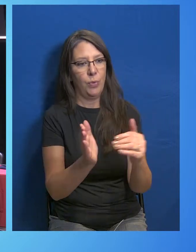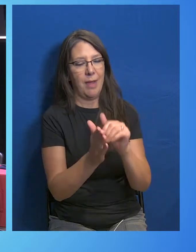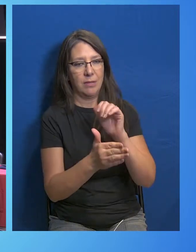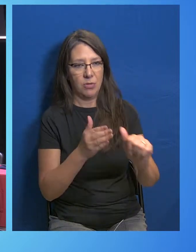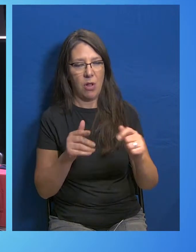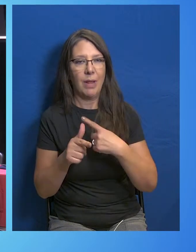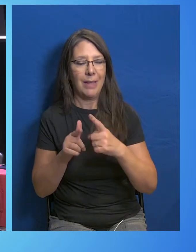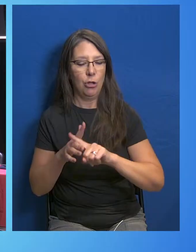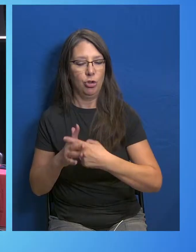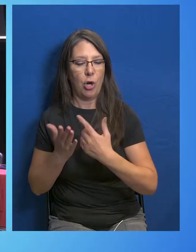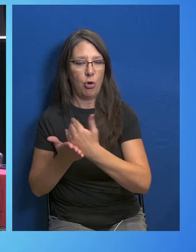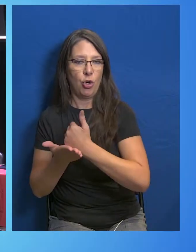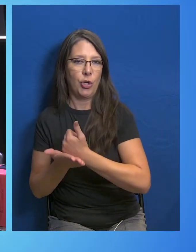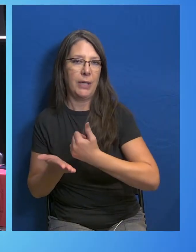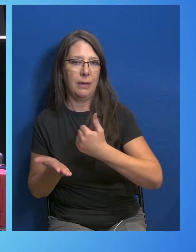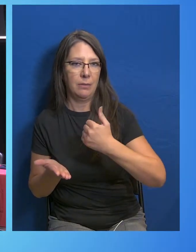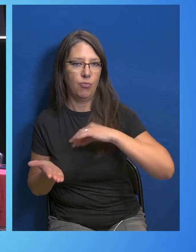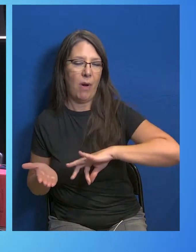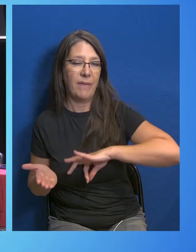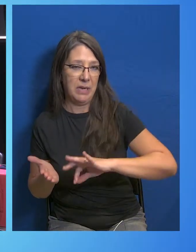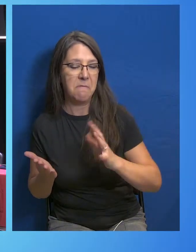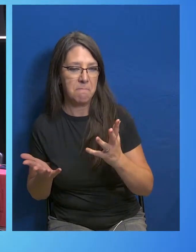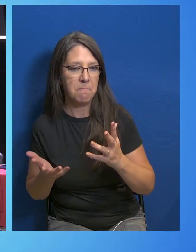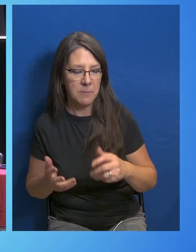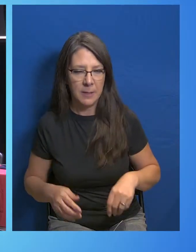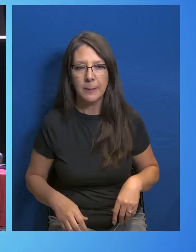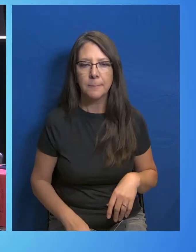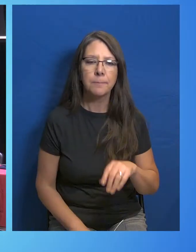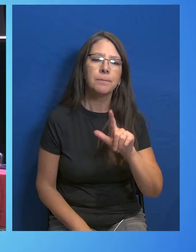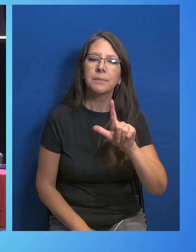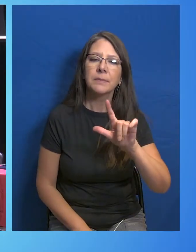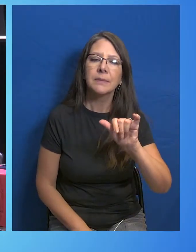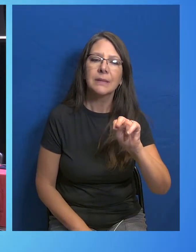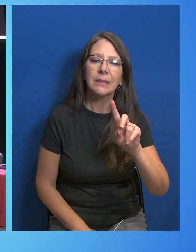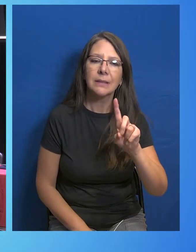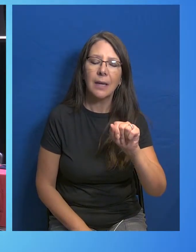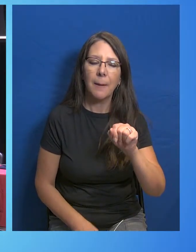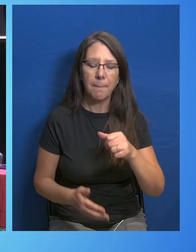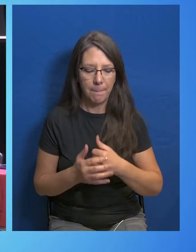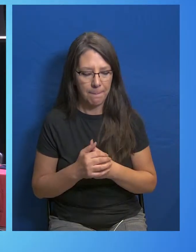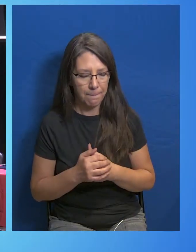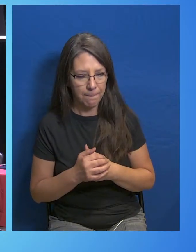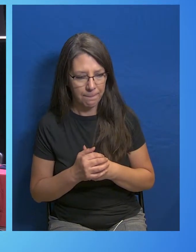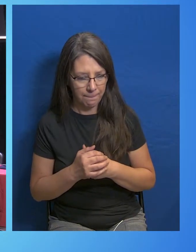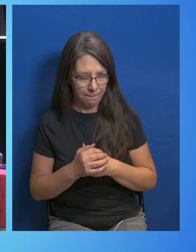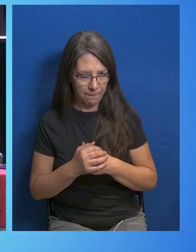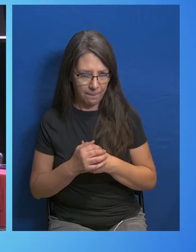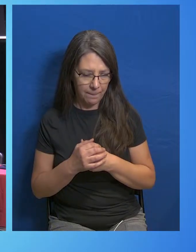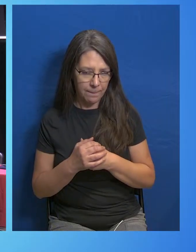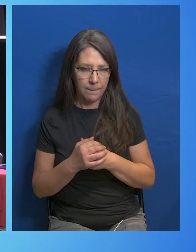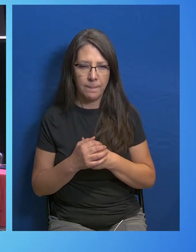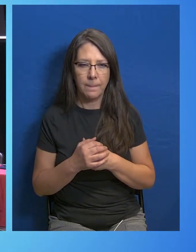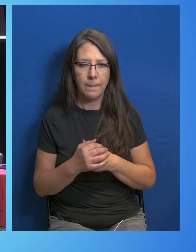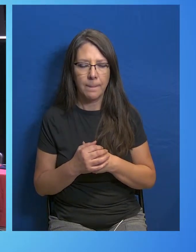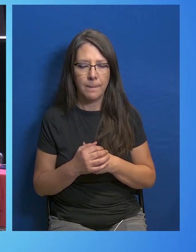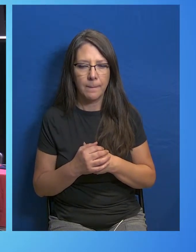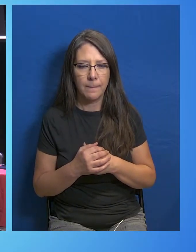to clarify that point. Yes, Board and- Member Linda? And this is Board Member Linda Bode.